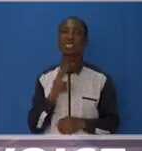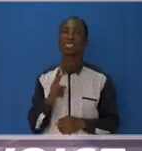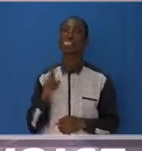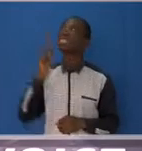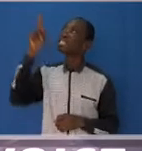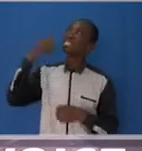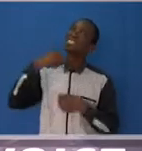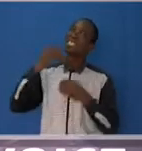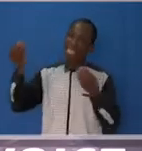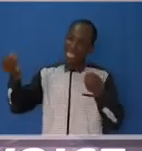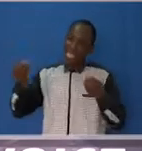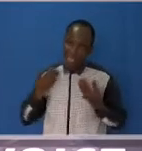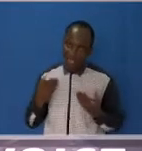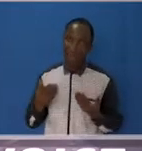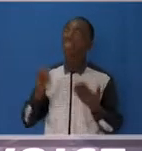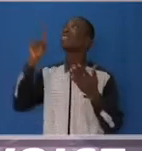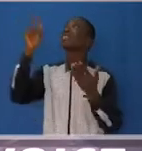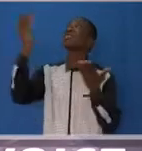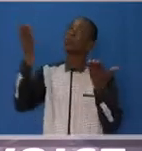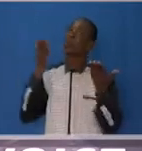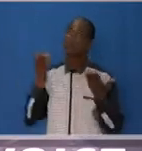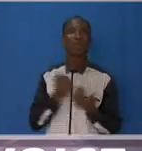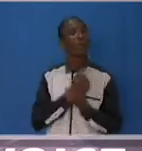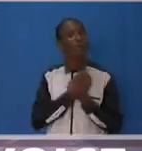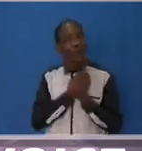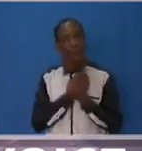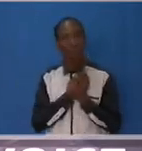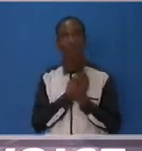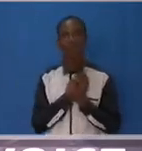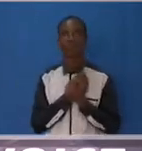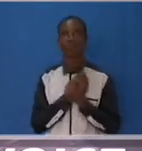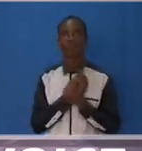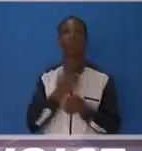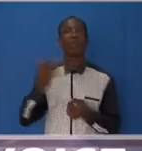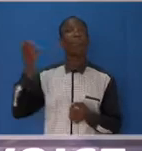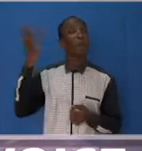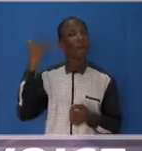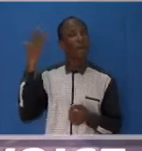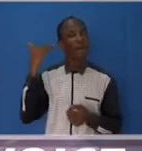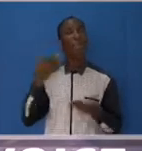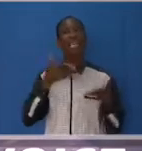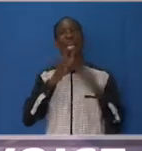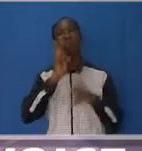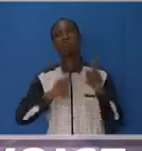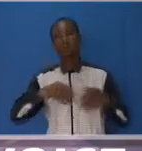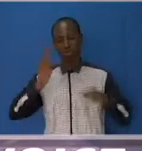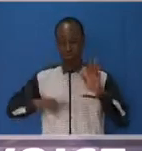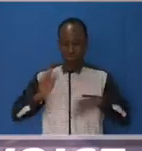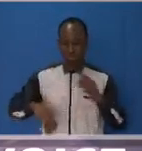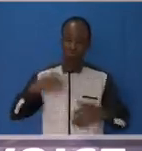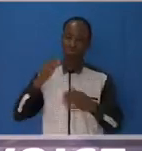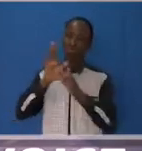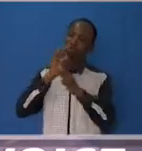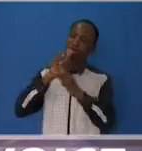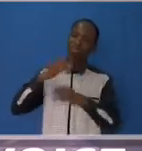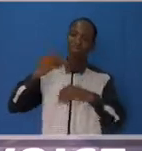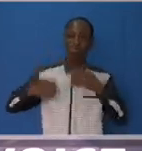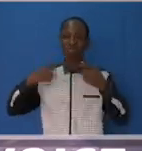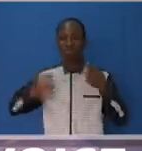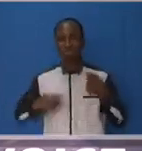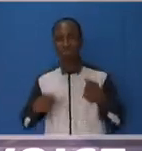no one, or de ma, ye, or penis, ah, titim, remun, or ma, crying, more, mo, this, ah, instrument, I hold on the cam, one, and then